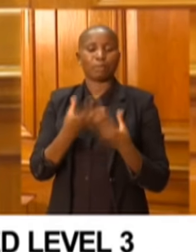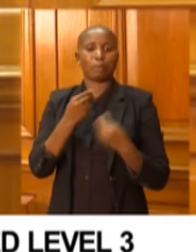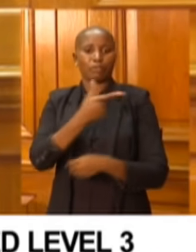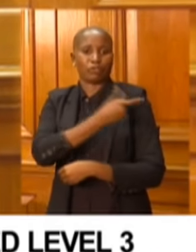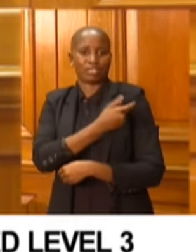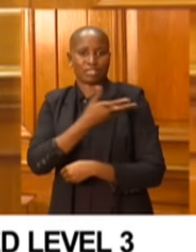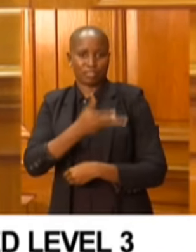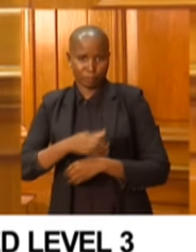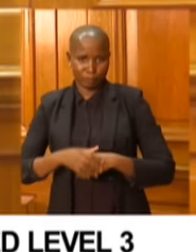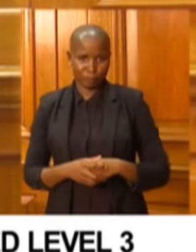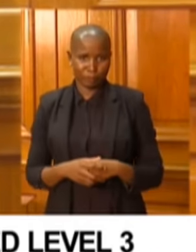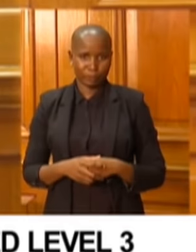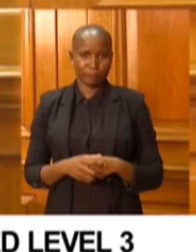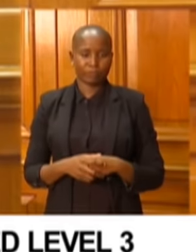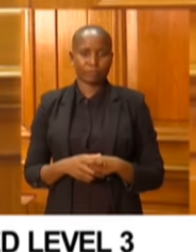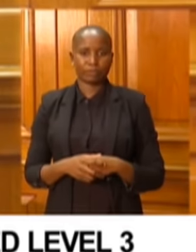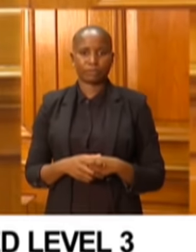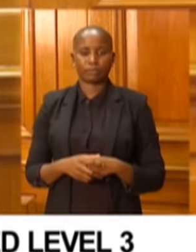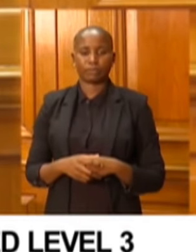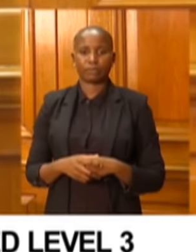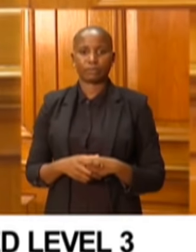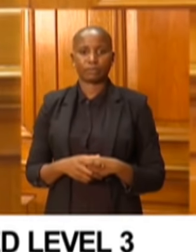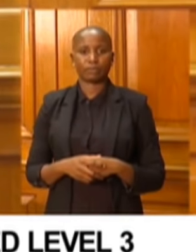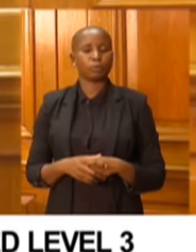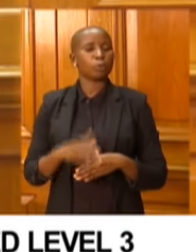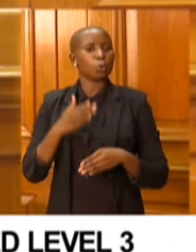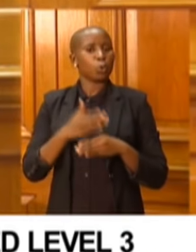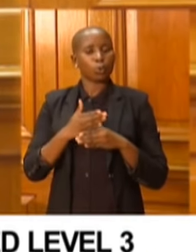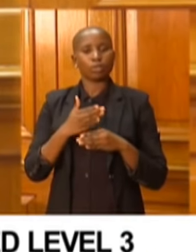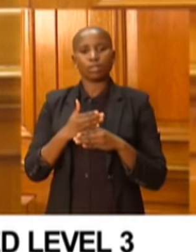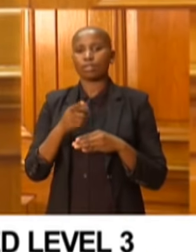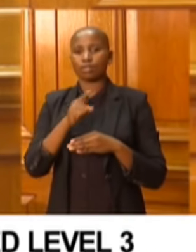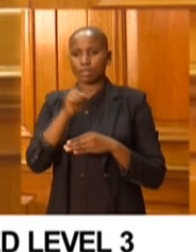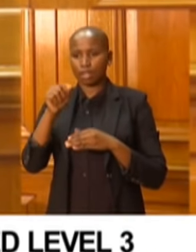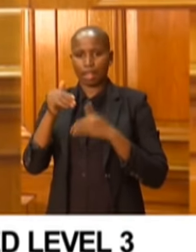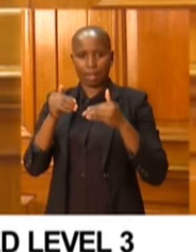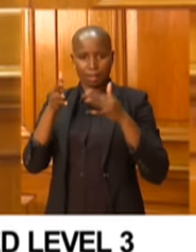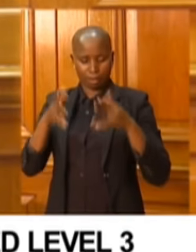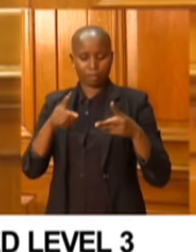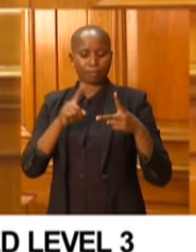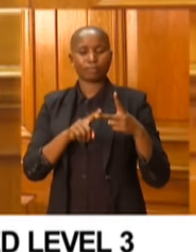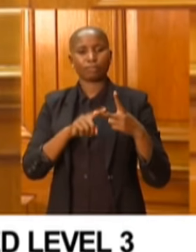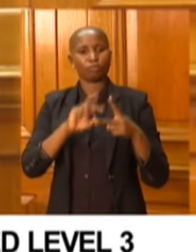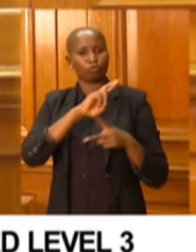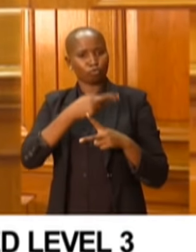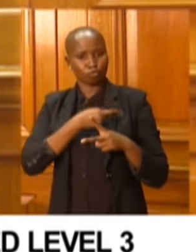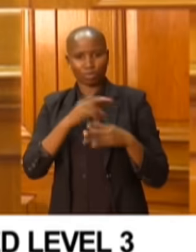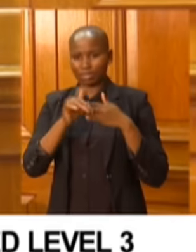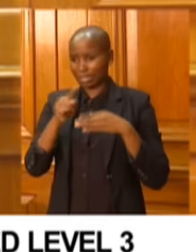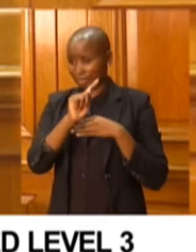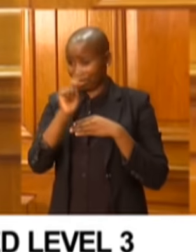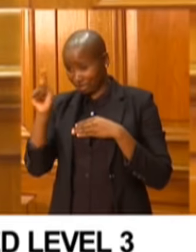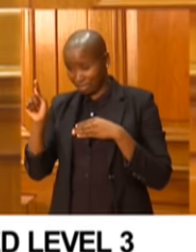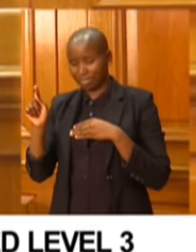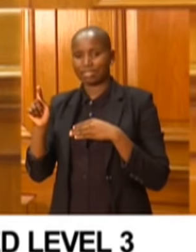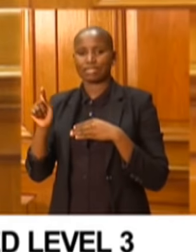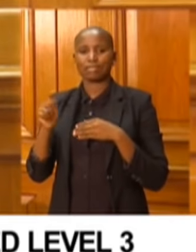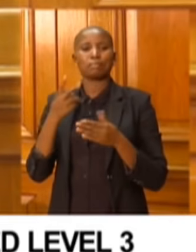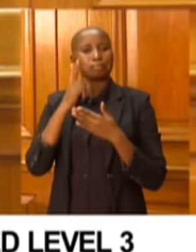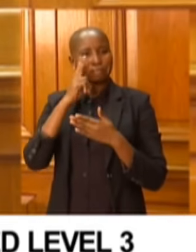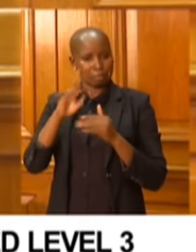a vital role for organized labor, traditional leaders, and other religious communities in the dissemination